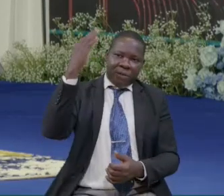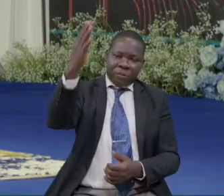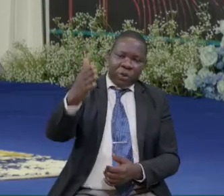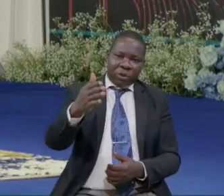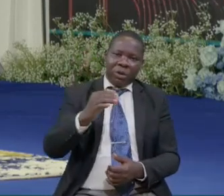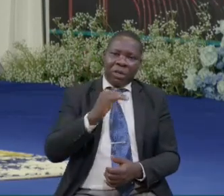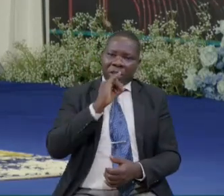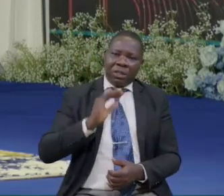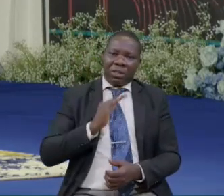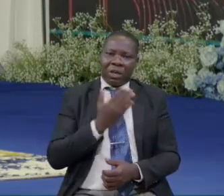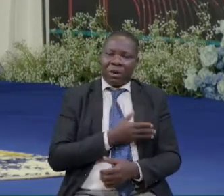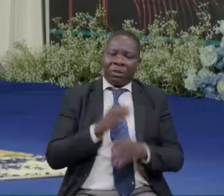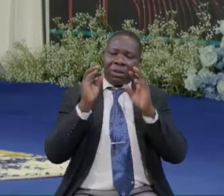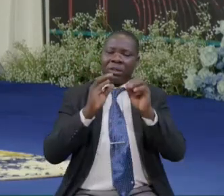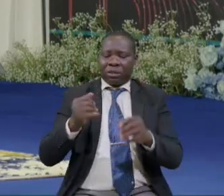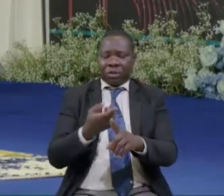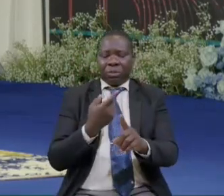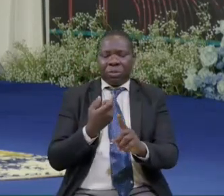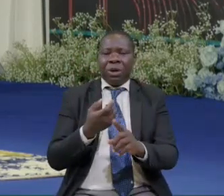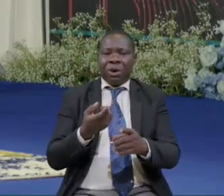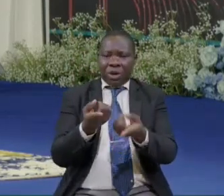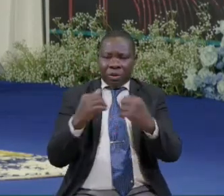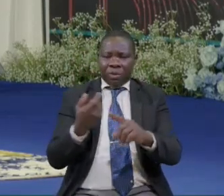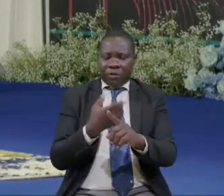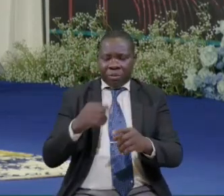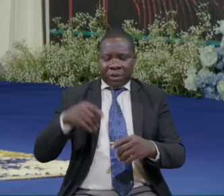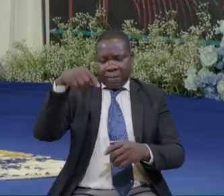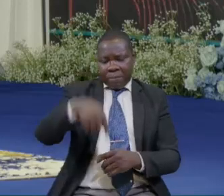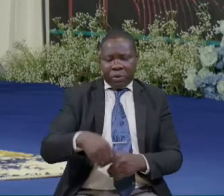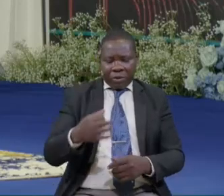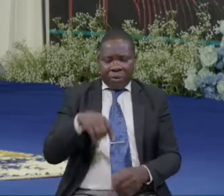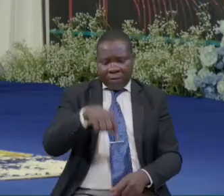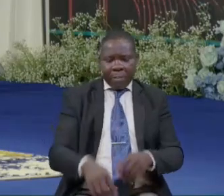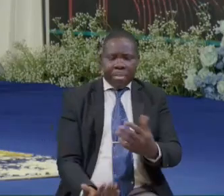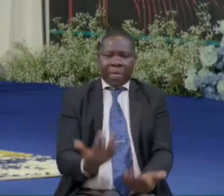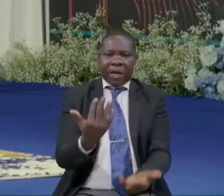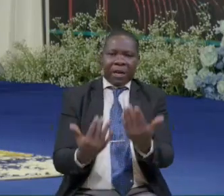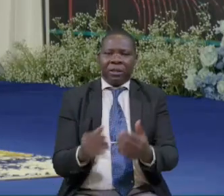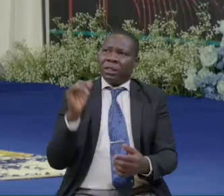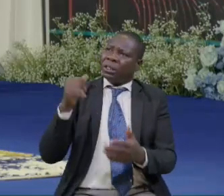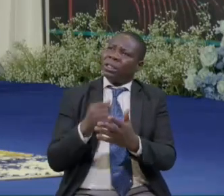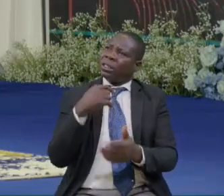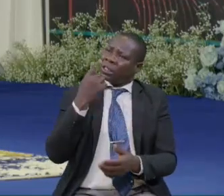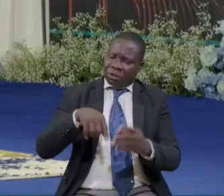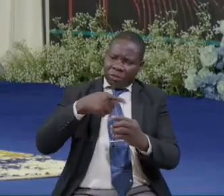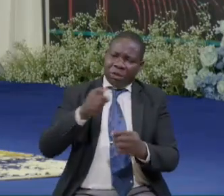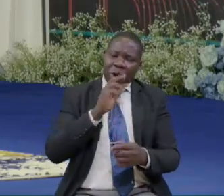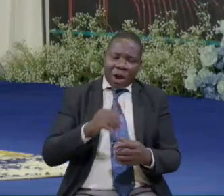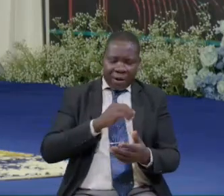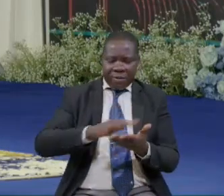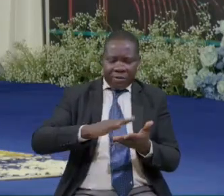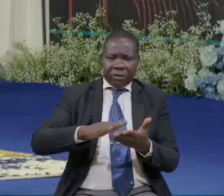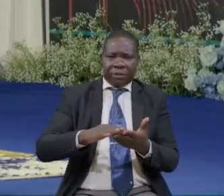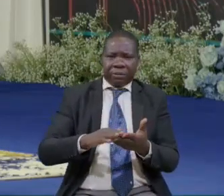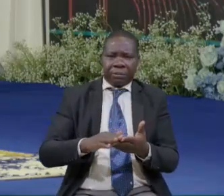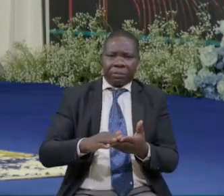the pit of hell. It says when you are pardoned, it says when you are forgiven, it